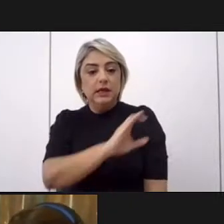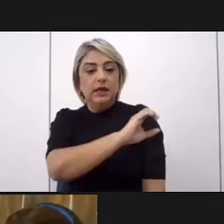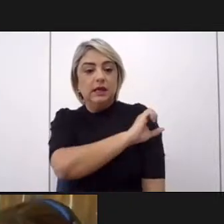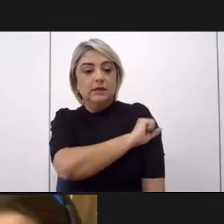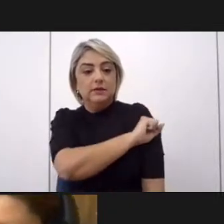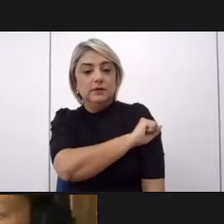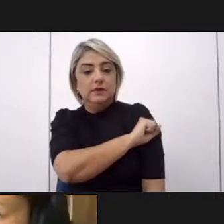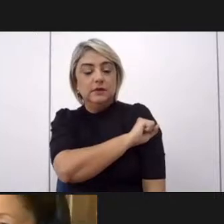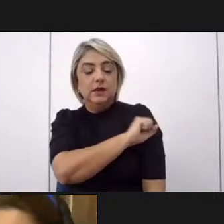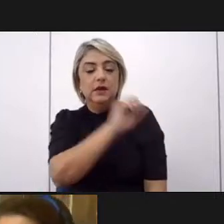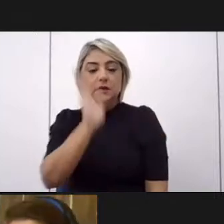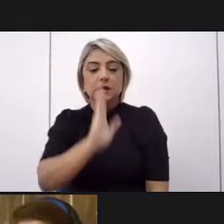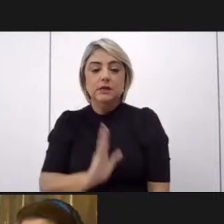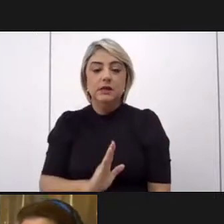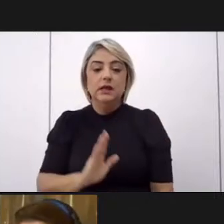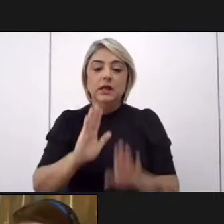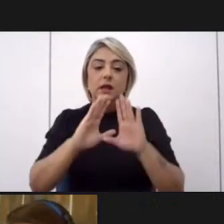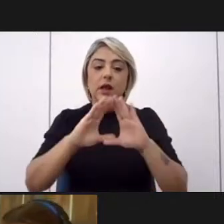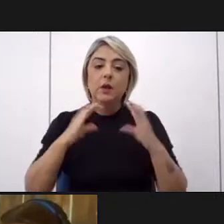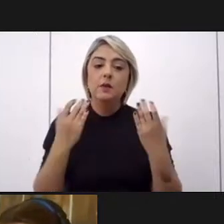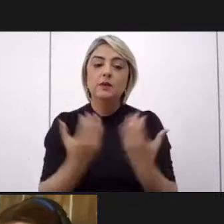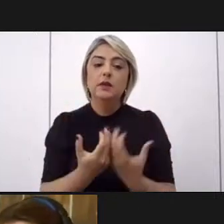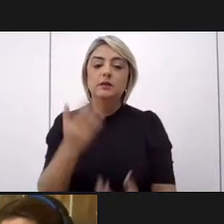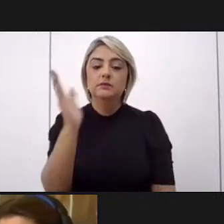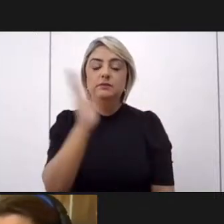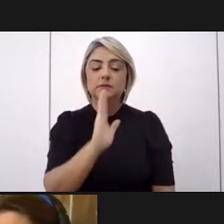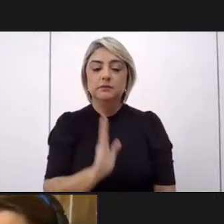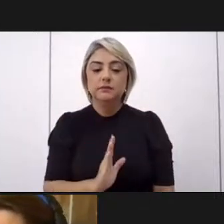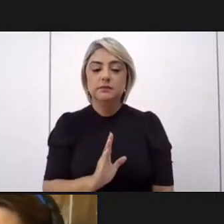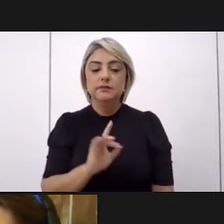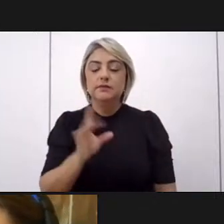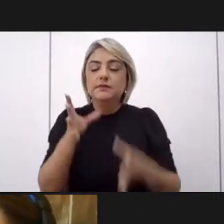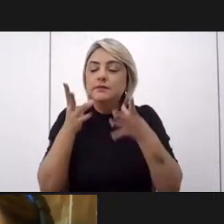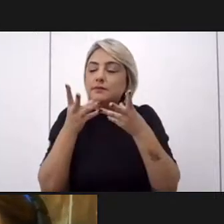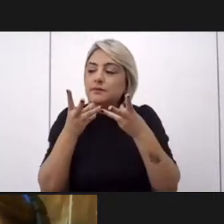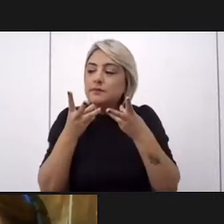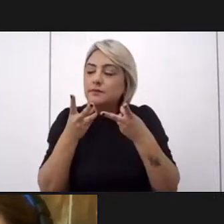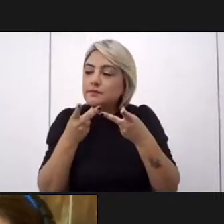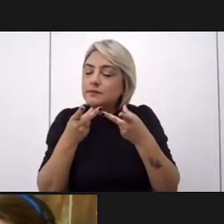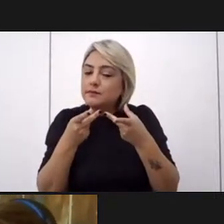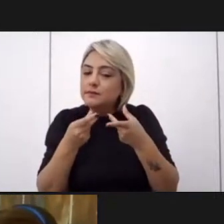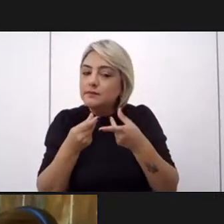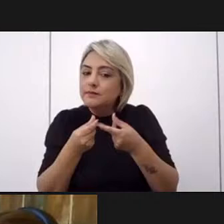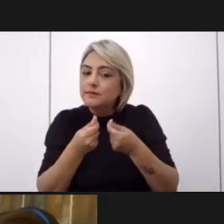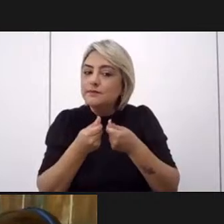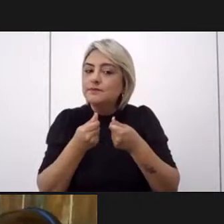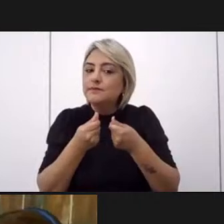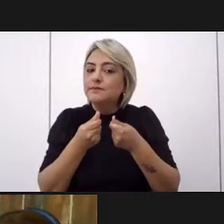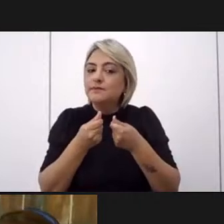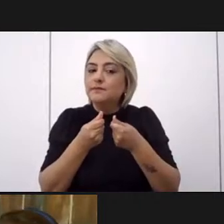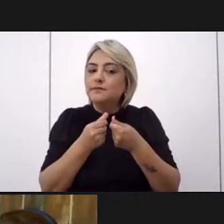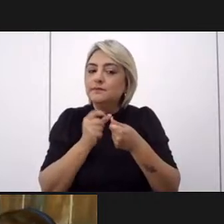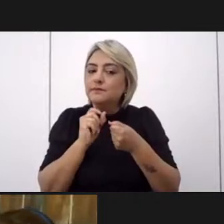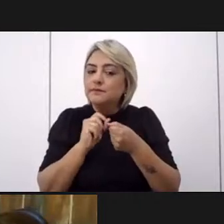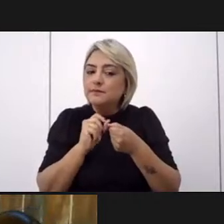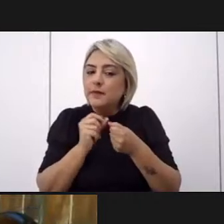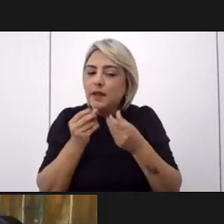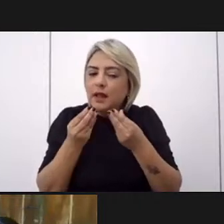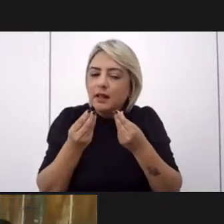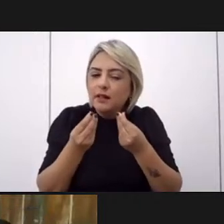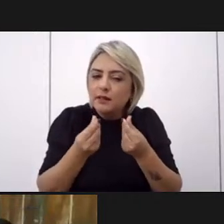public policies, the delicacy, the subtlety of the